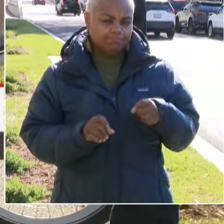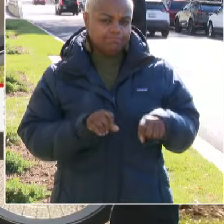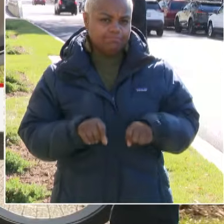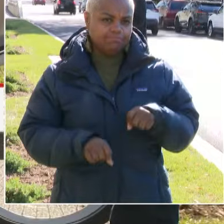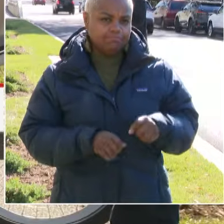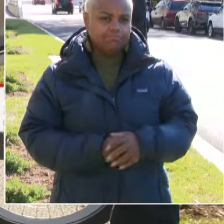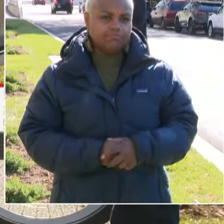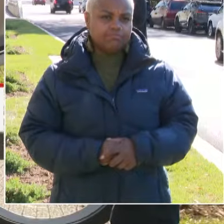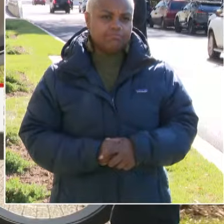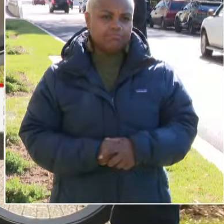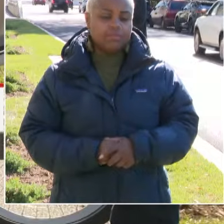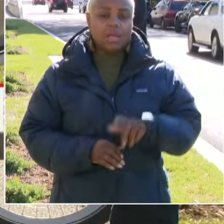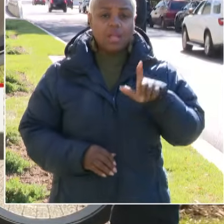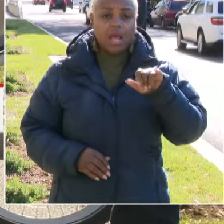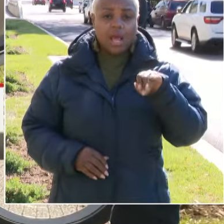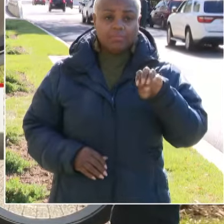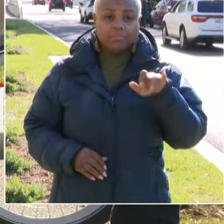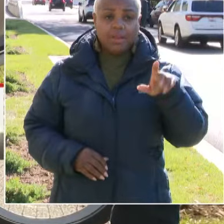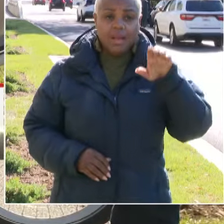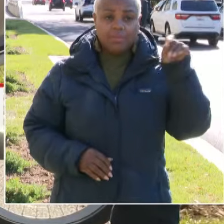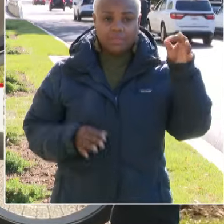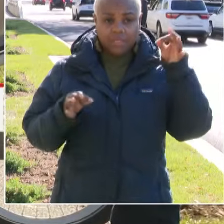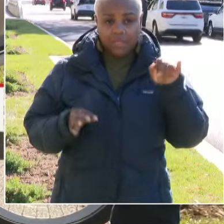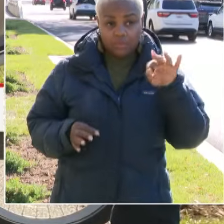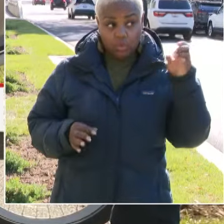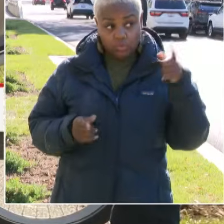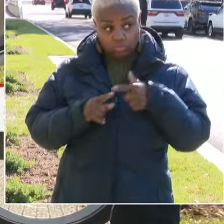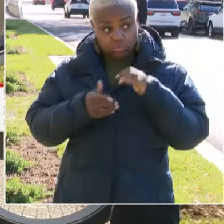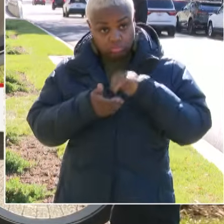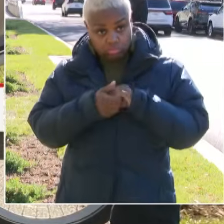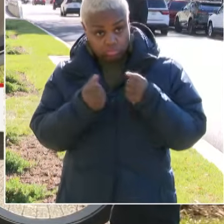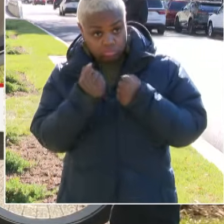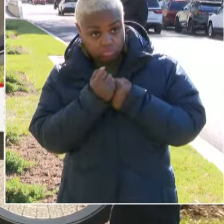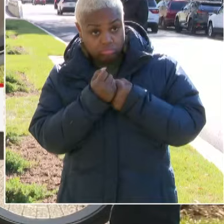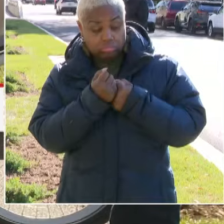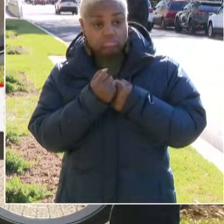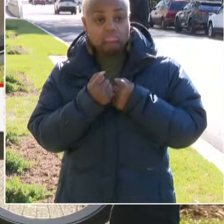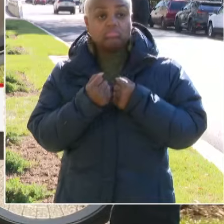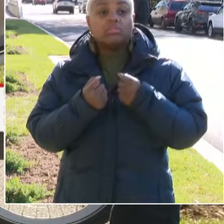do. We, again, don't have any requirements. They did that on their own volition.